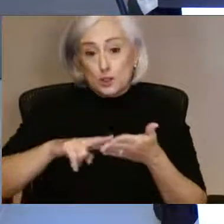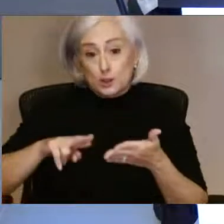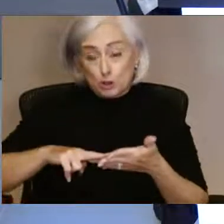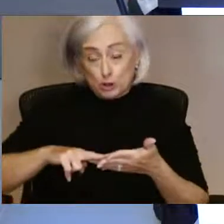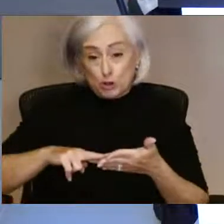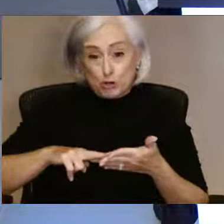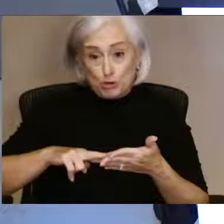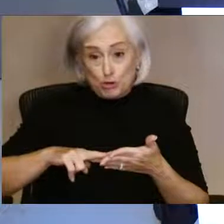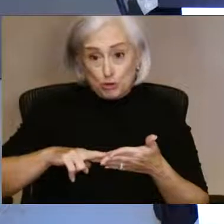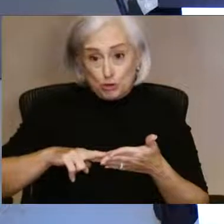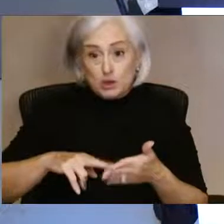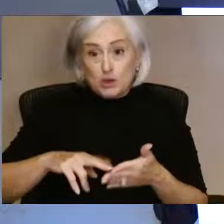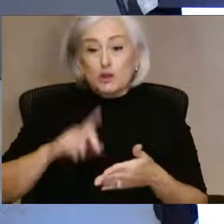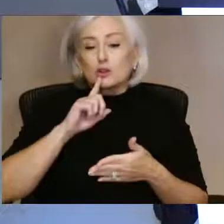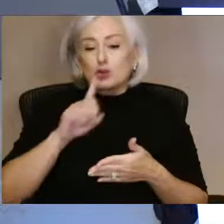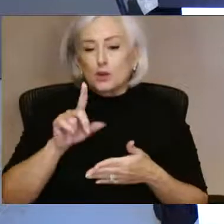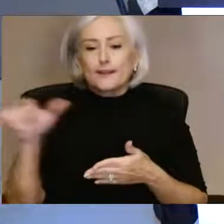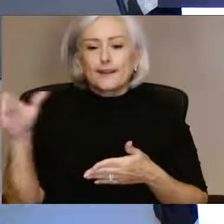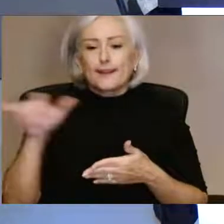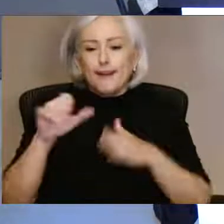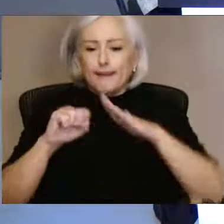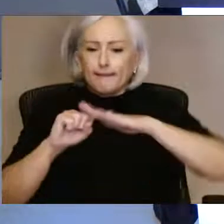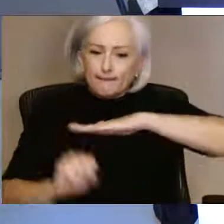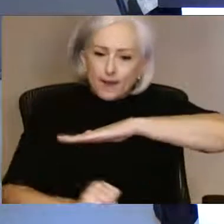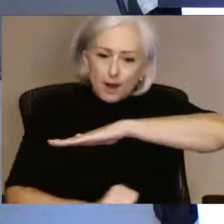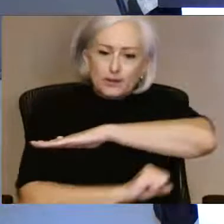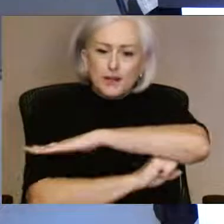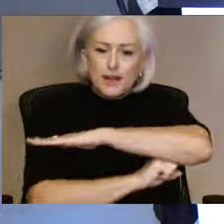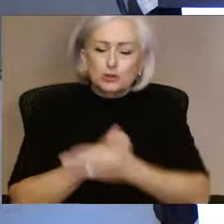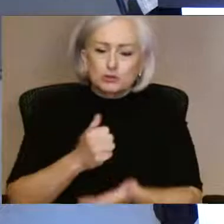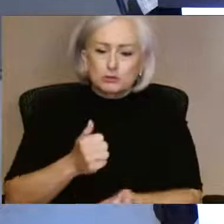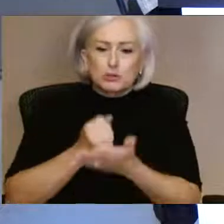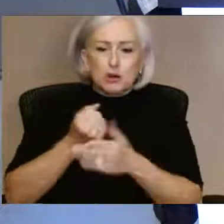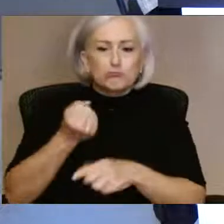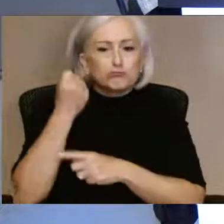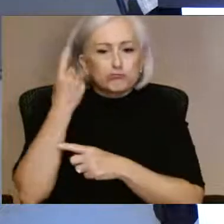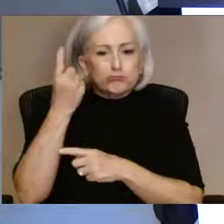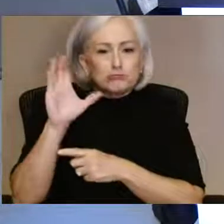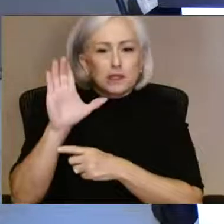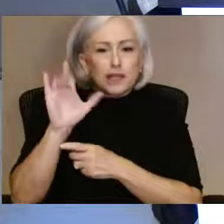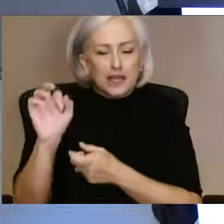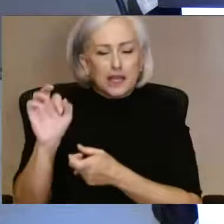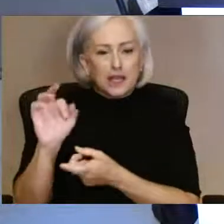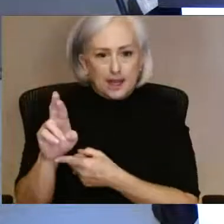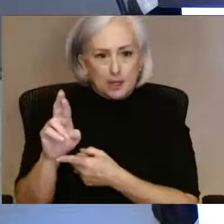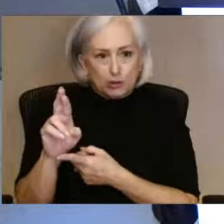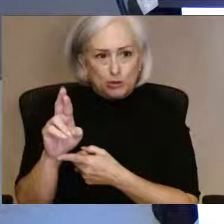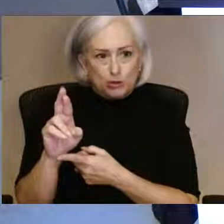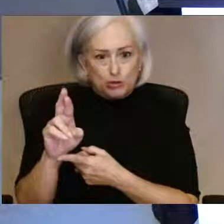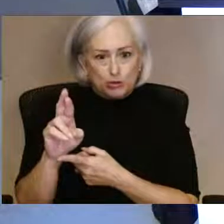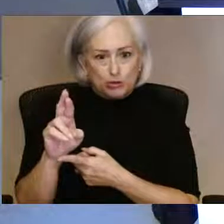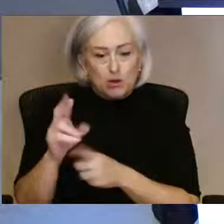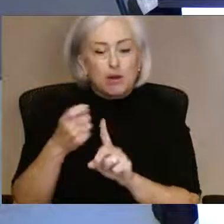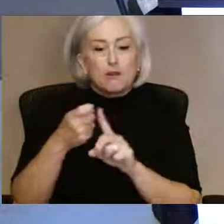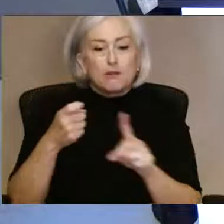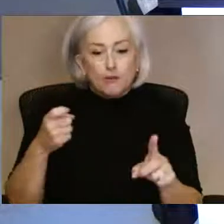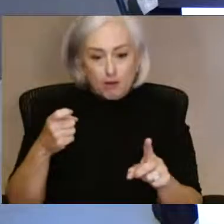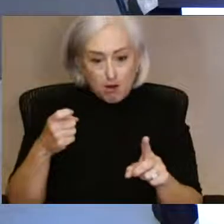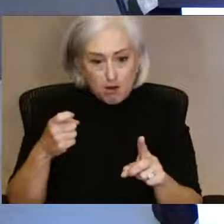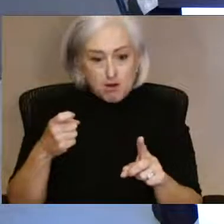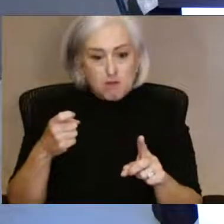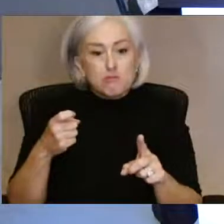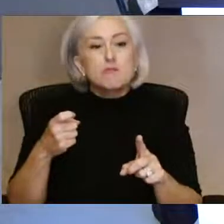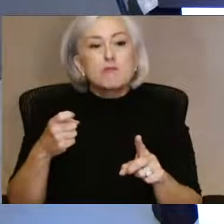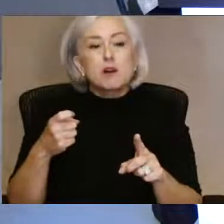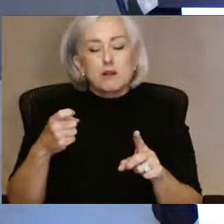or the foundation of our understanding of cancer at a molecular and biological level.